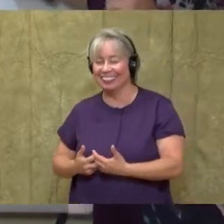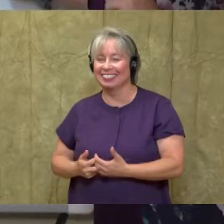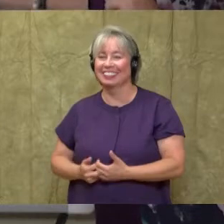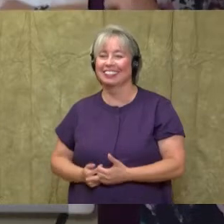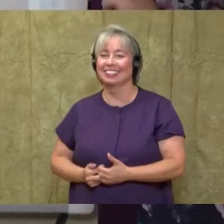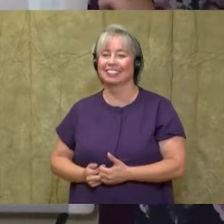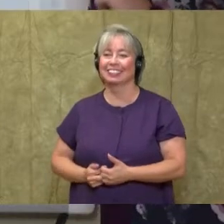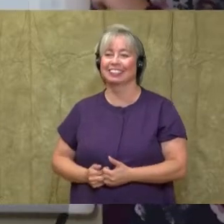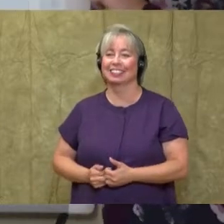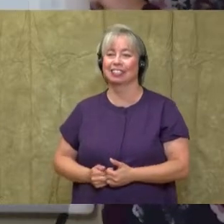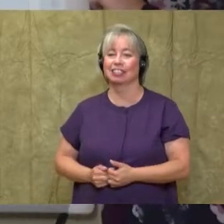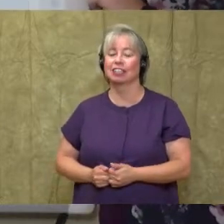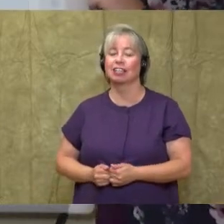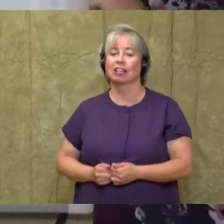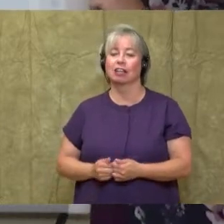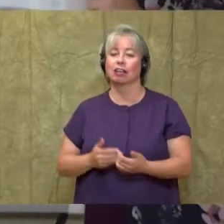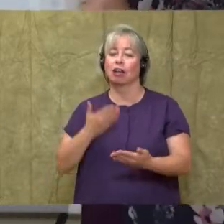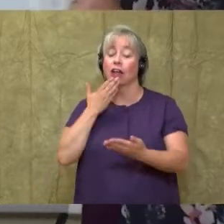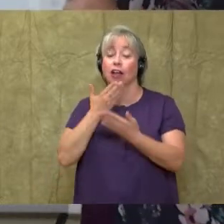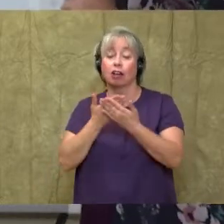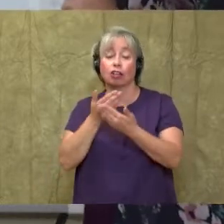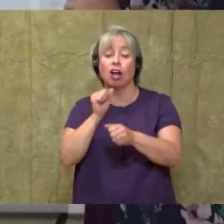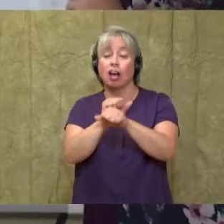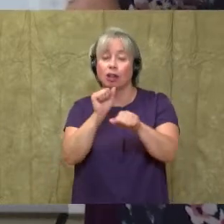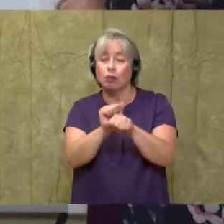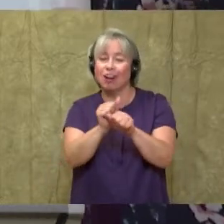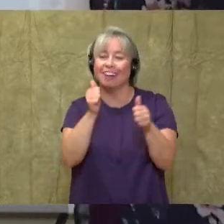week. 12 units, good job.